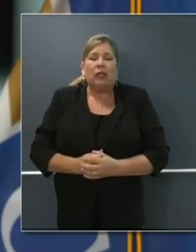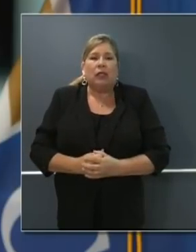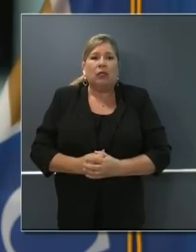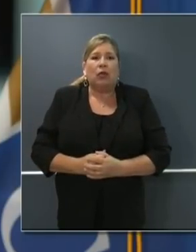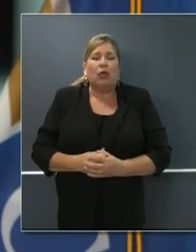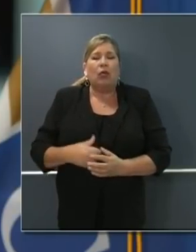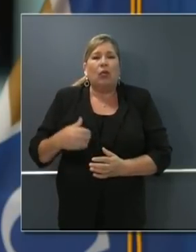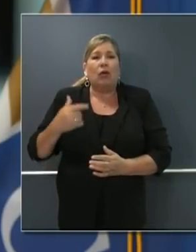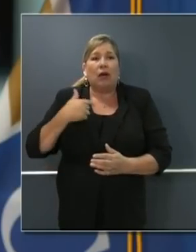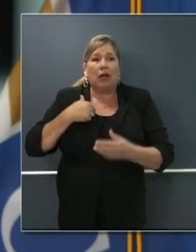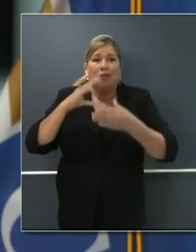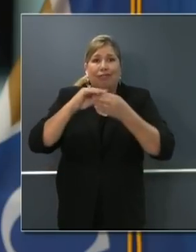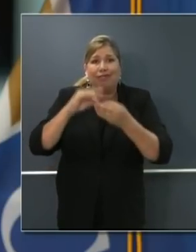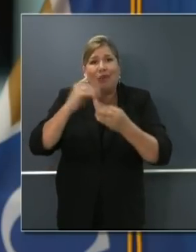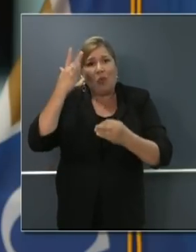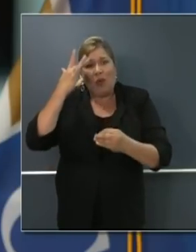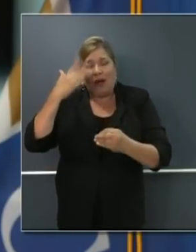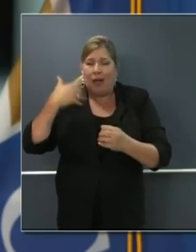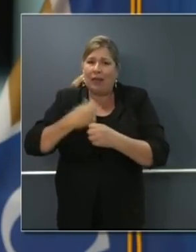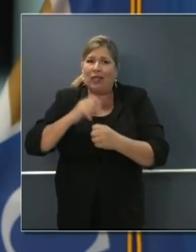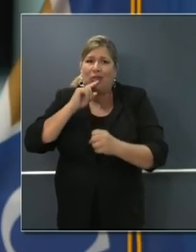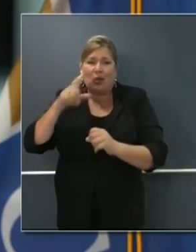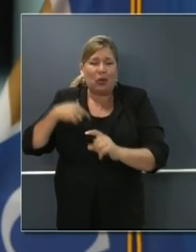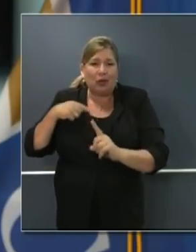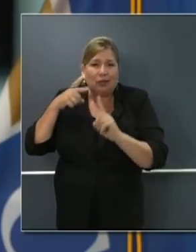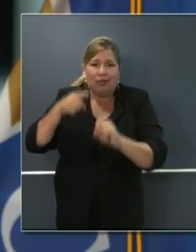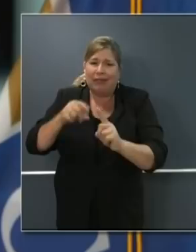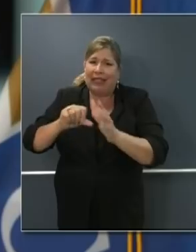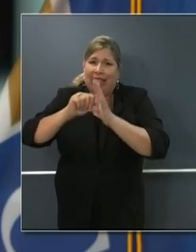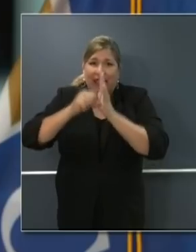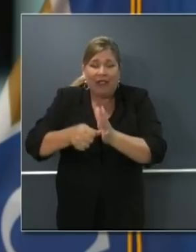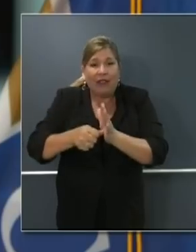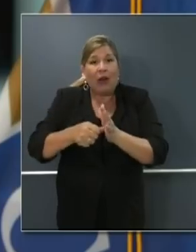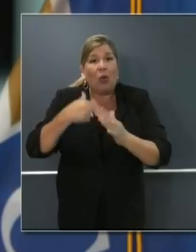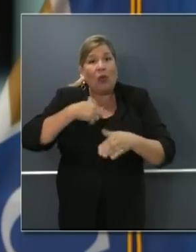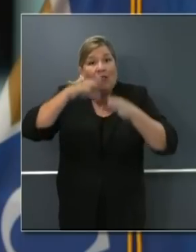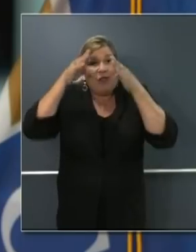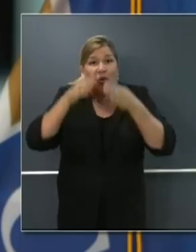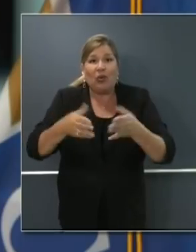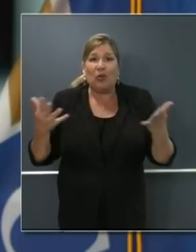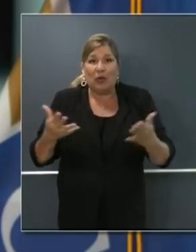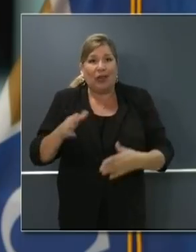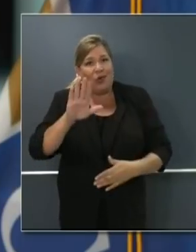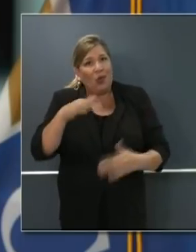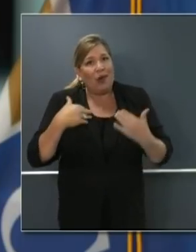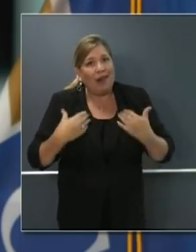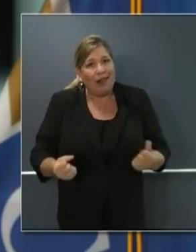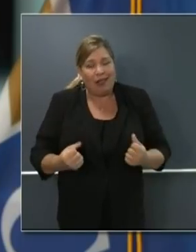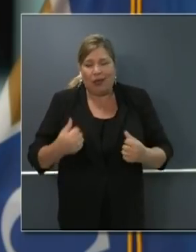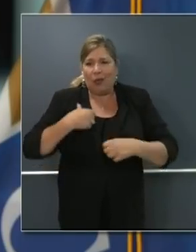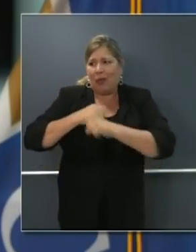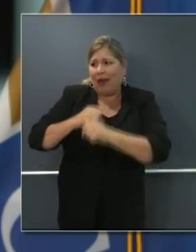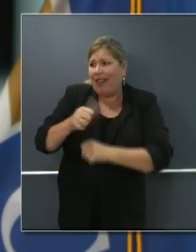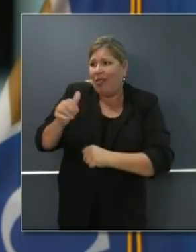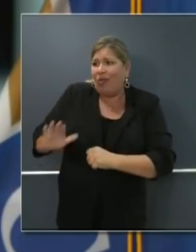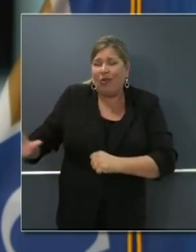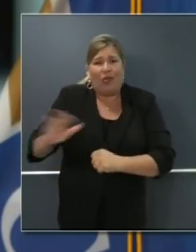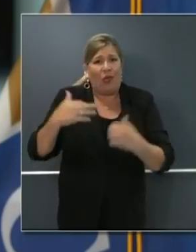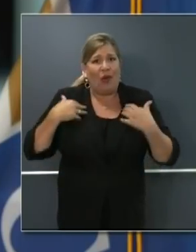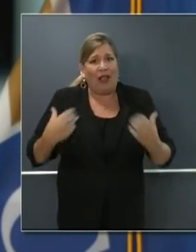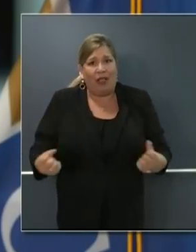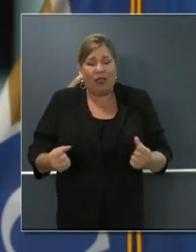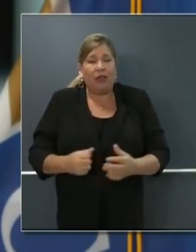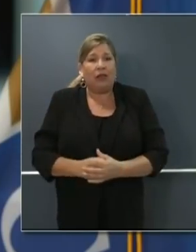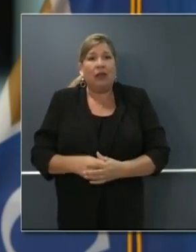long-windedly making this point. We're guided by health. We're guided by your health and the health of others. And I want everybody to know no